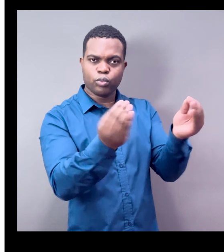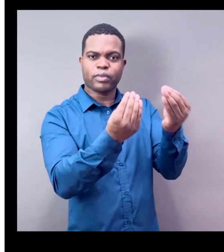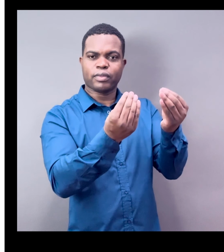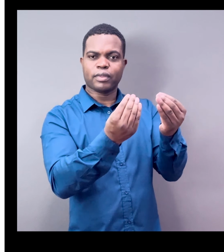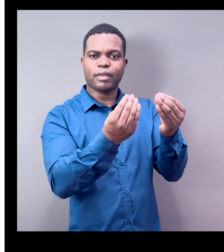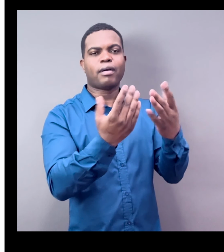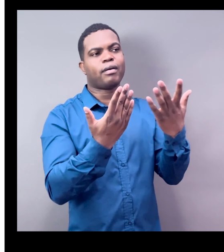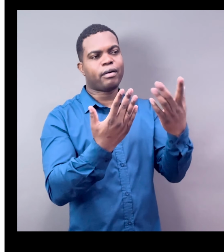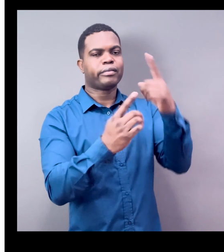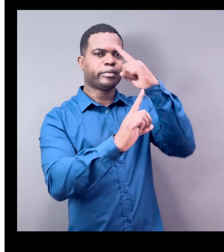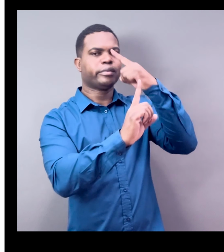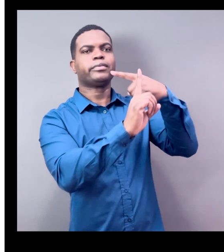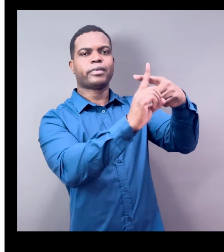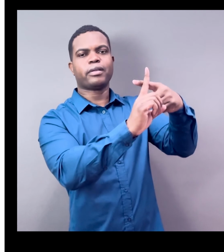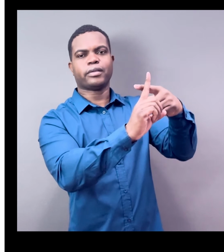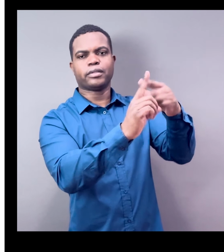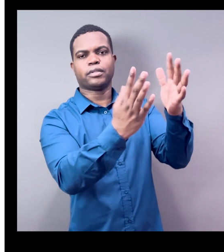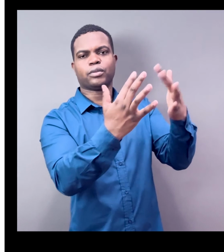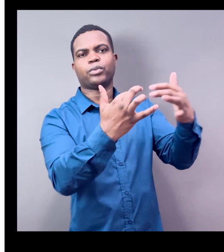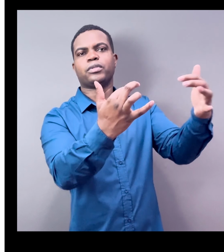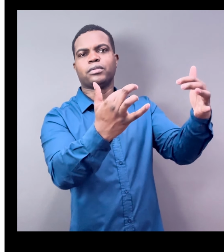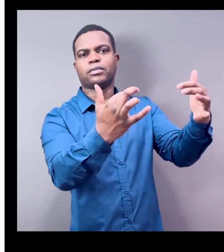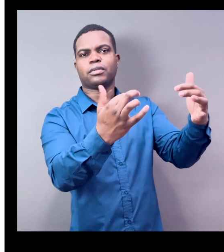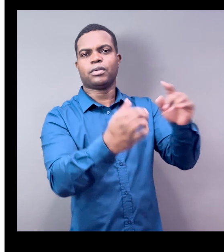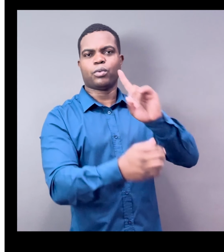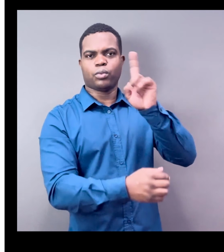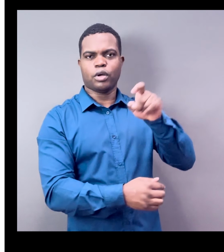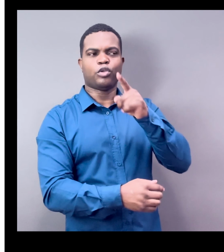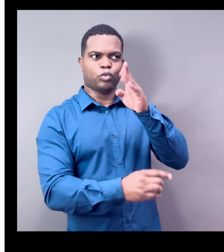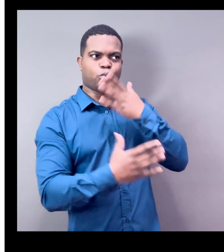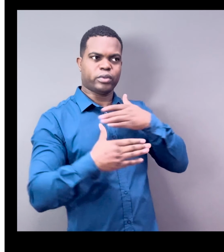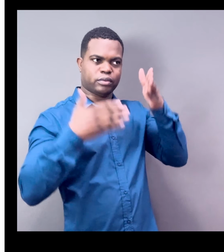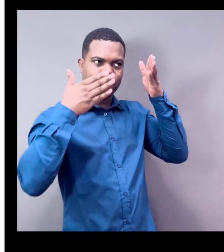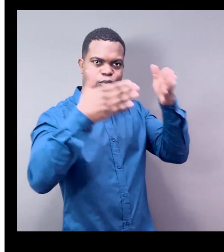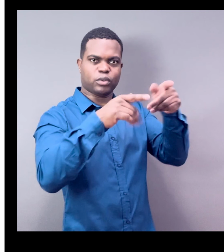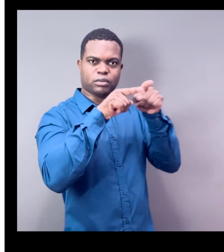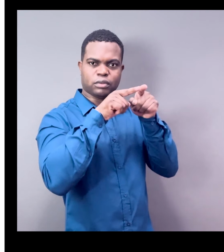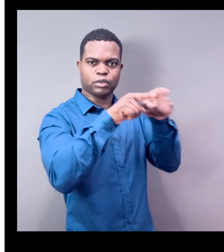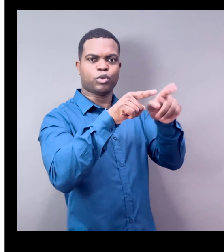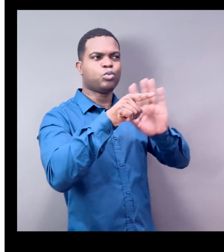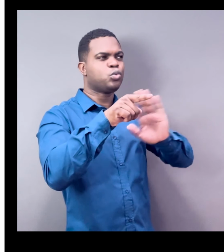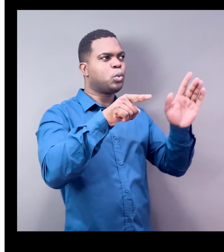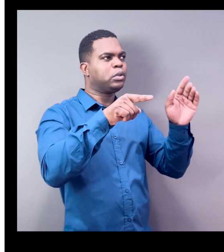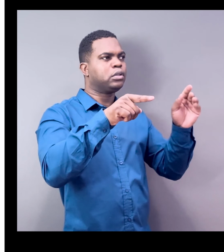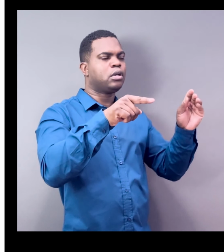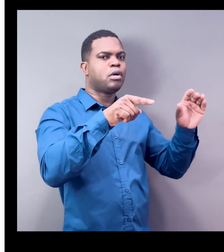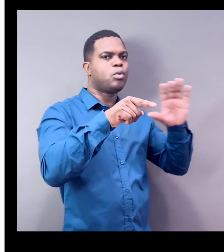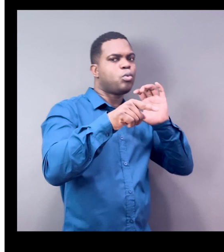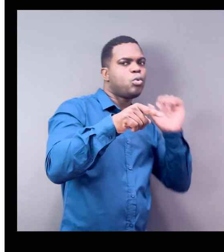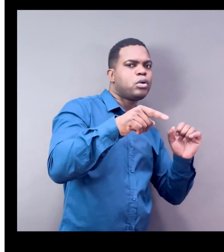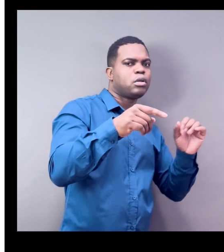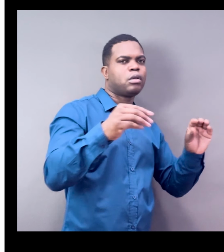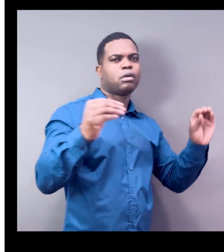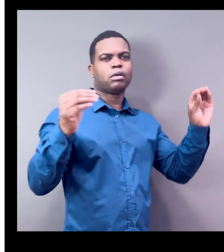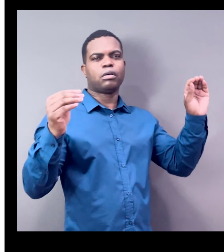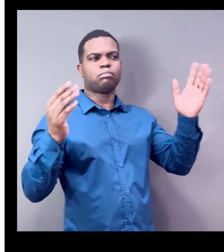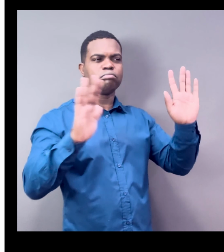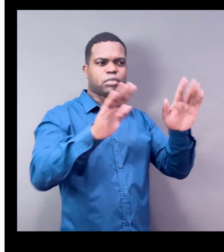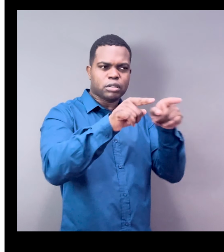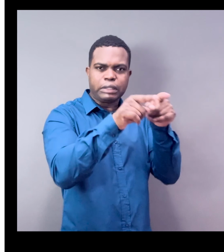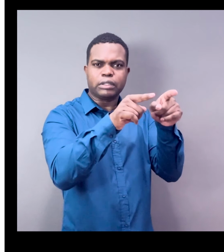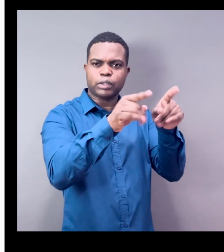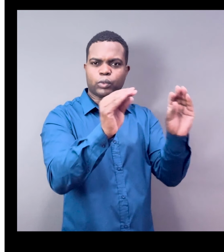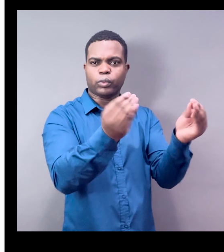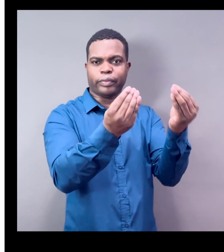because they are the people your initiative is aimed at. You want to reach them, you want to engage